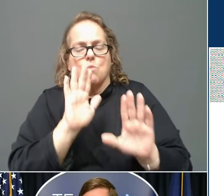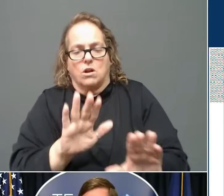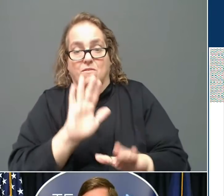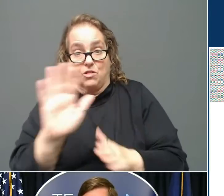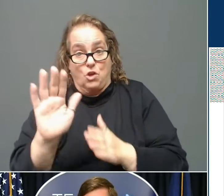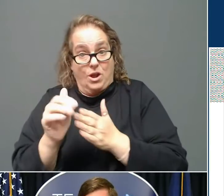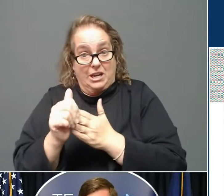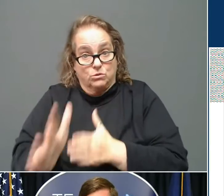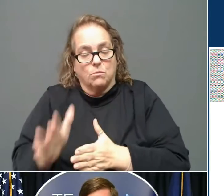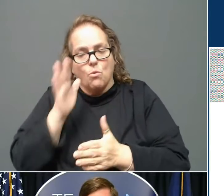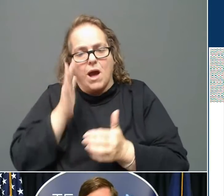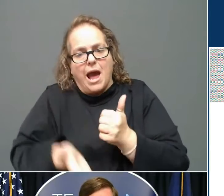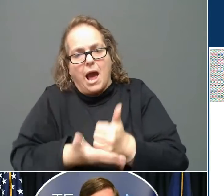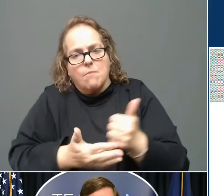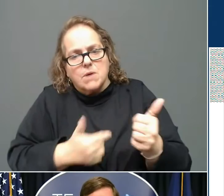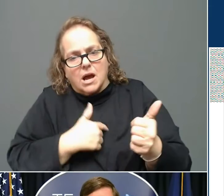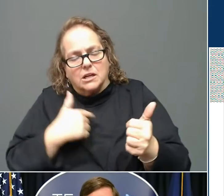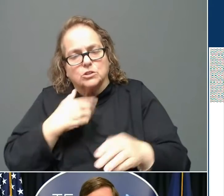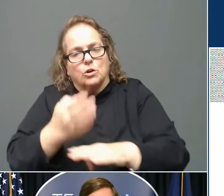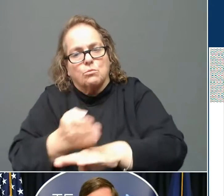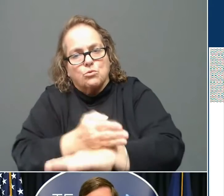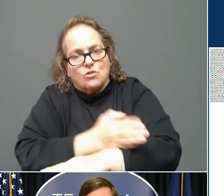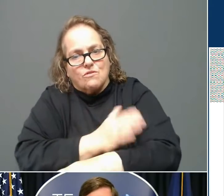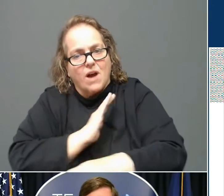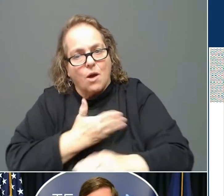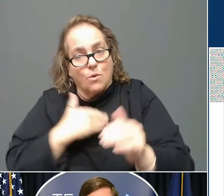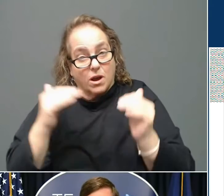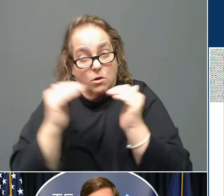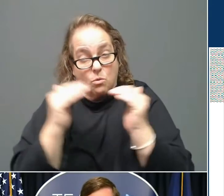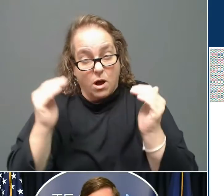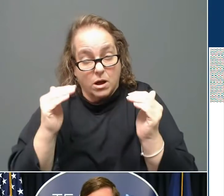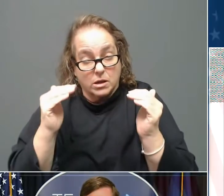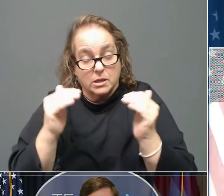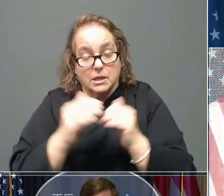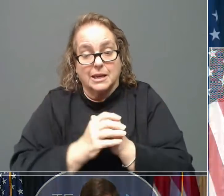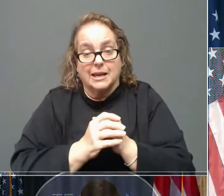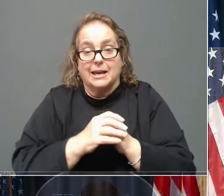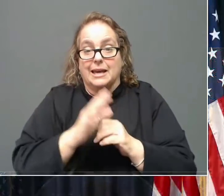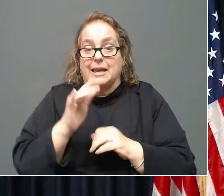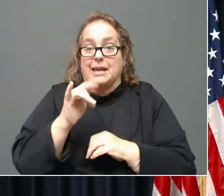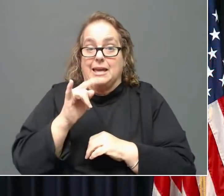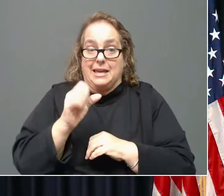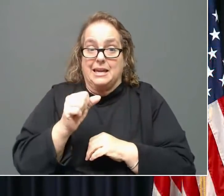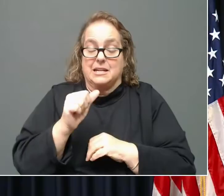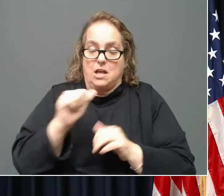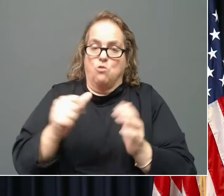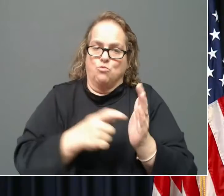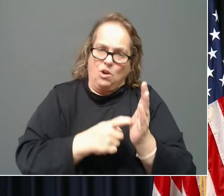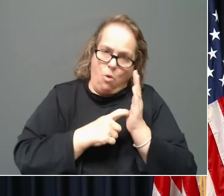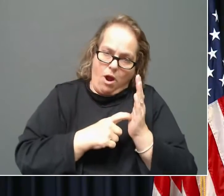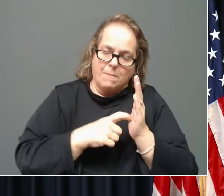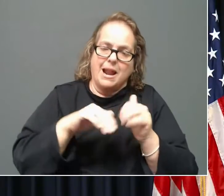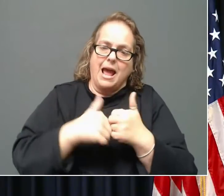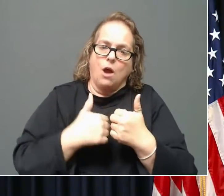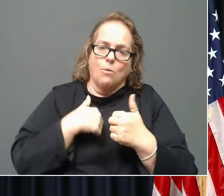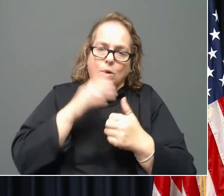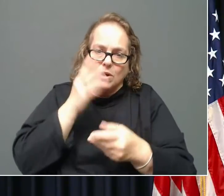it's not just a value, it's a requirement in how we are going to distribute this vaccine.